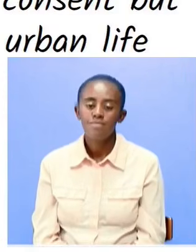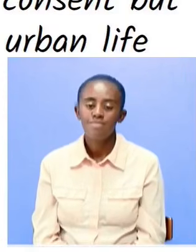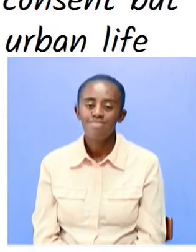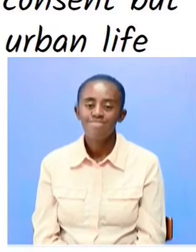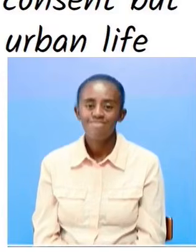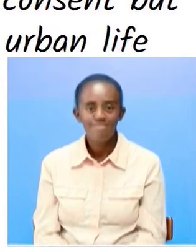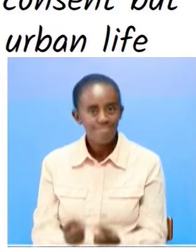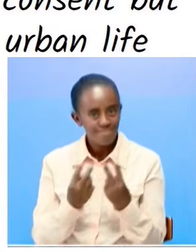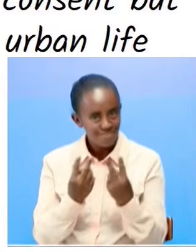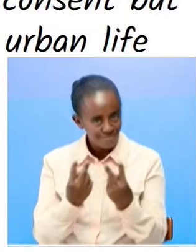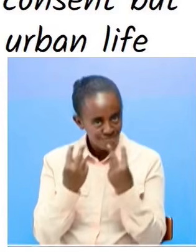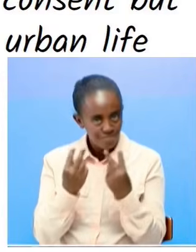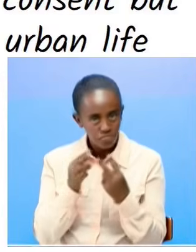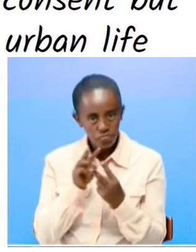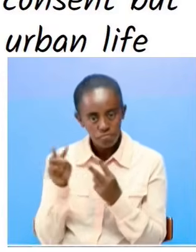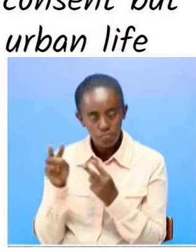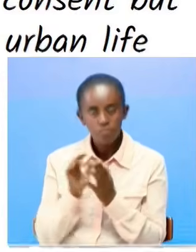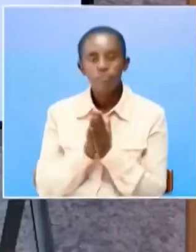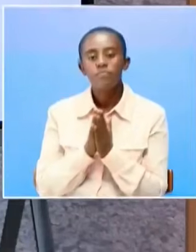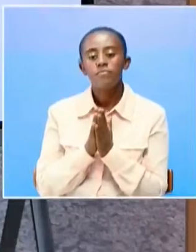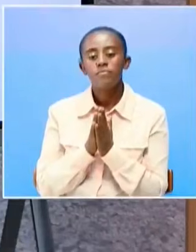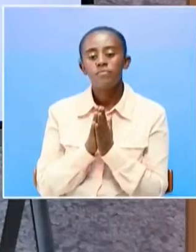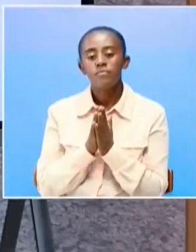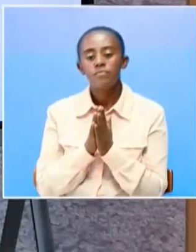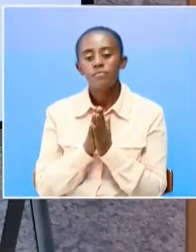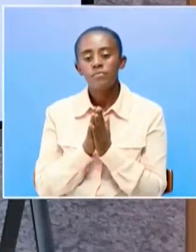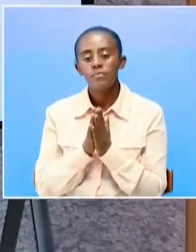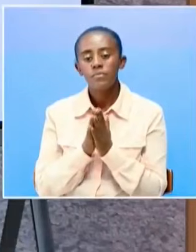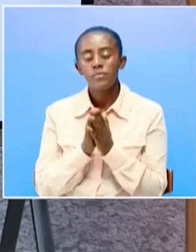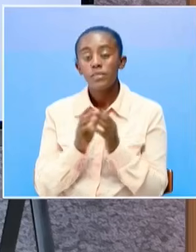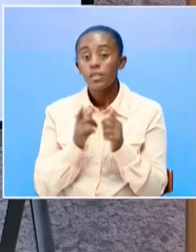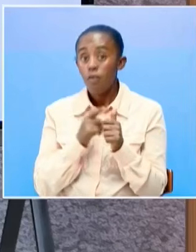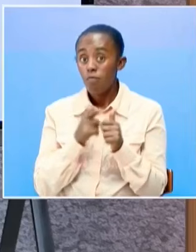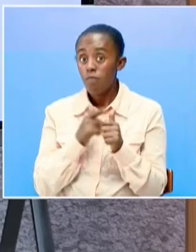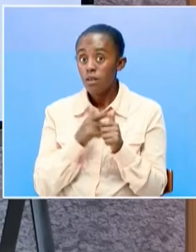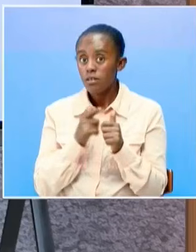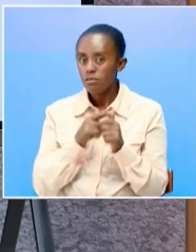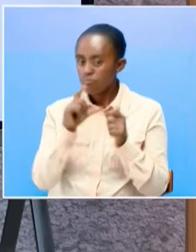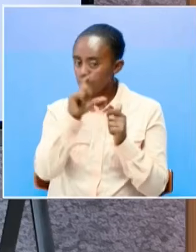Okay, look. This is the first part of